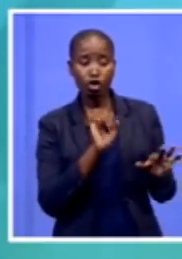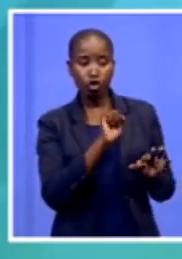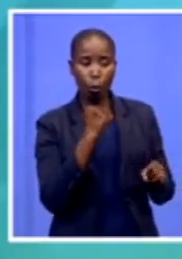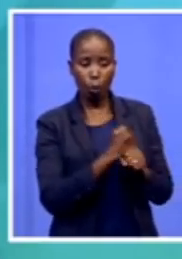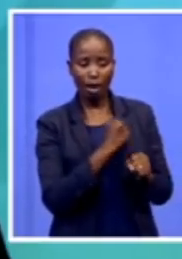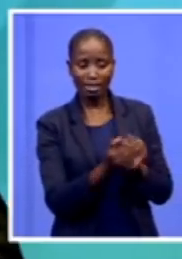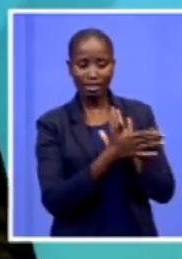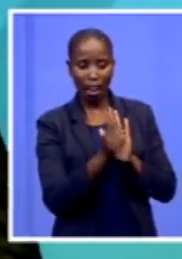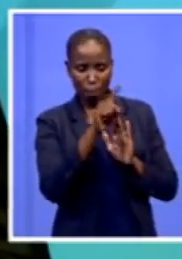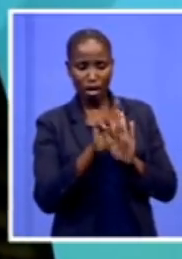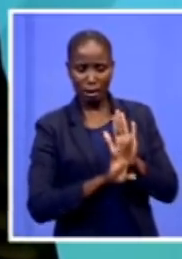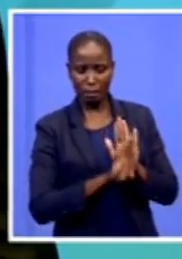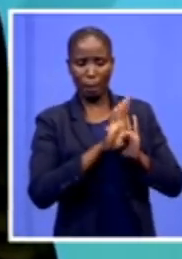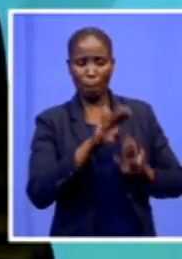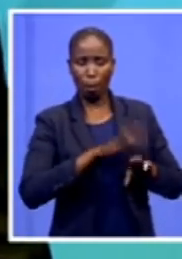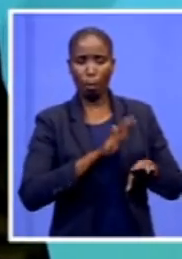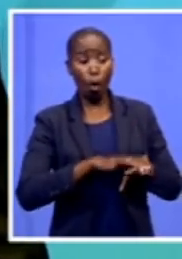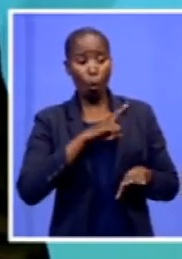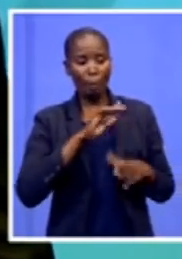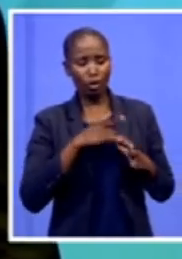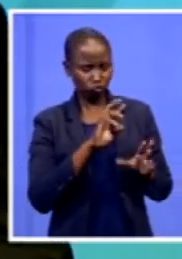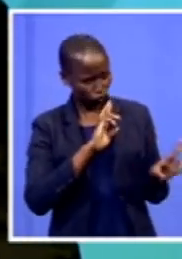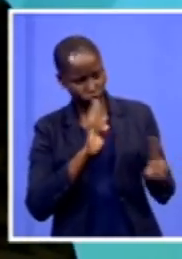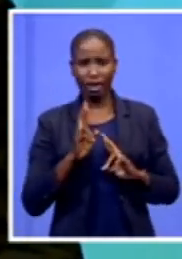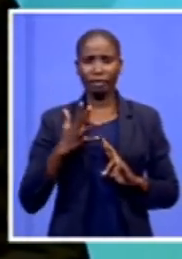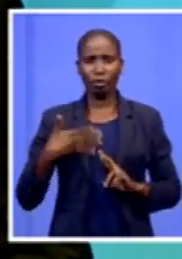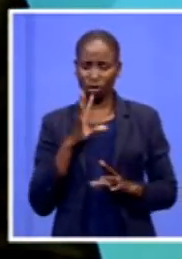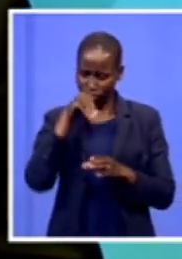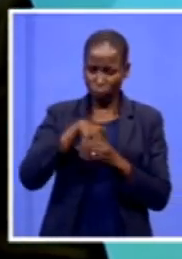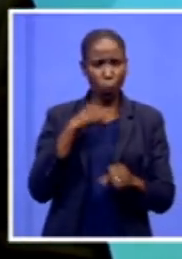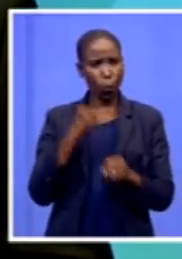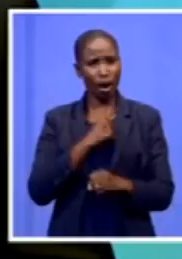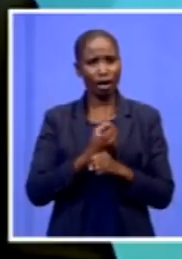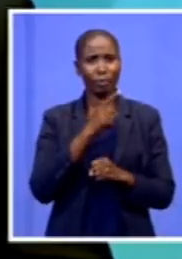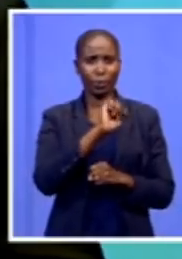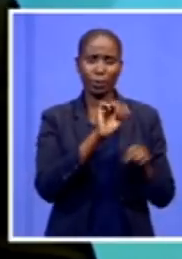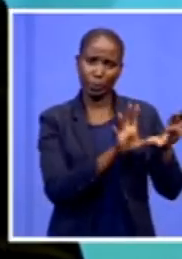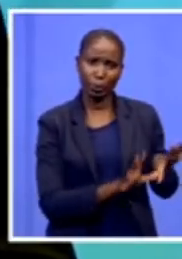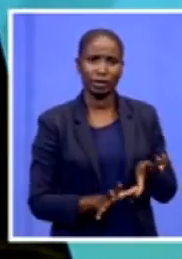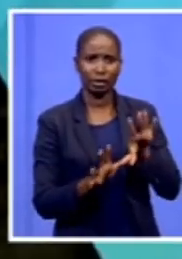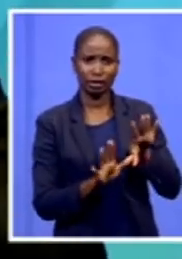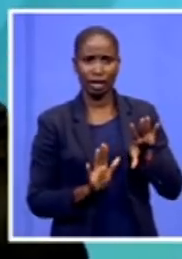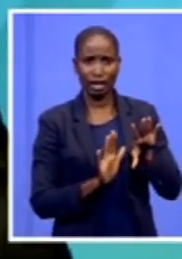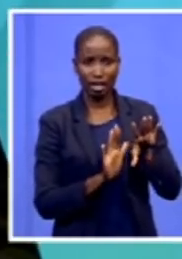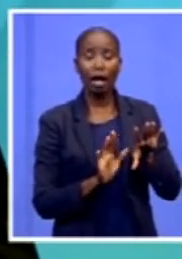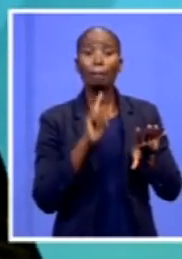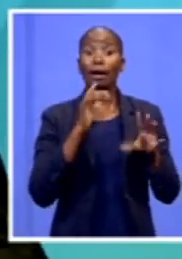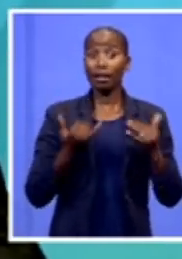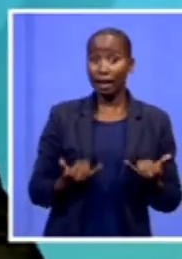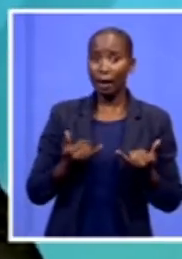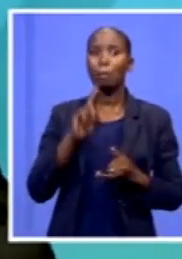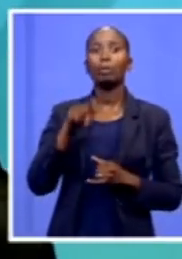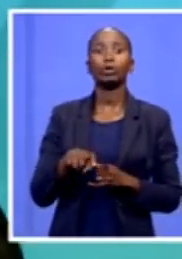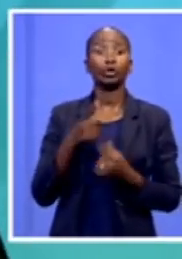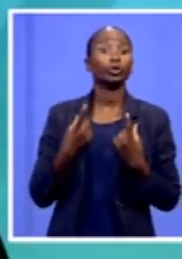ready, and prepared to work for their continent. And all we need to do at this level is to do the TRIPS